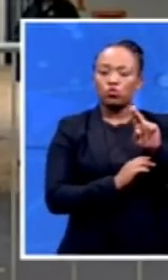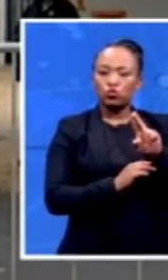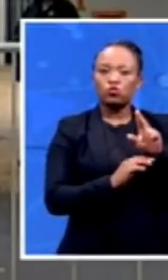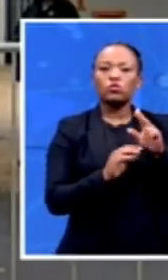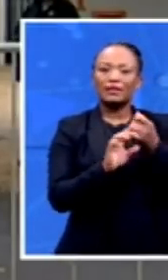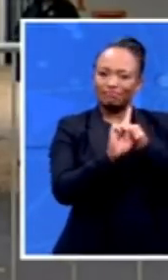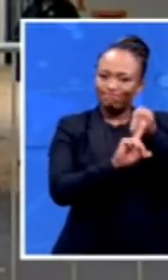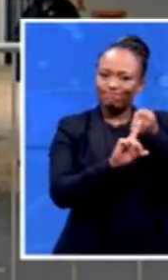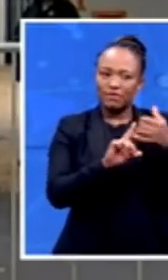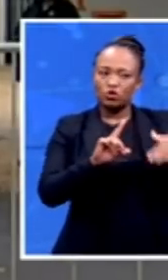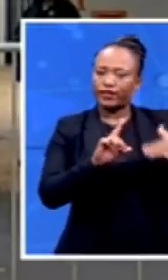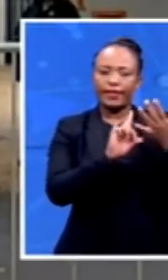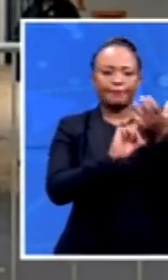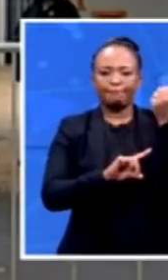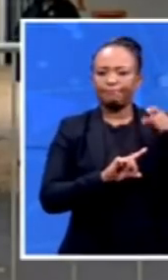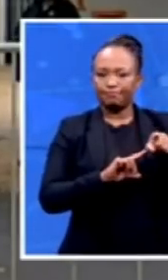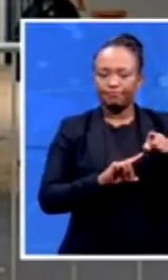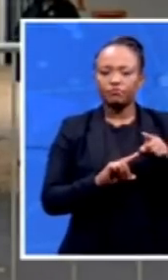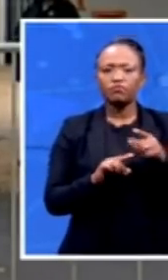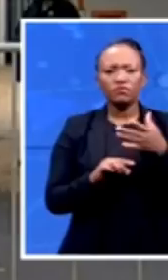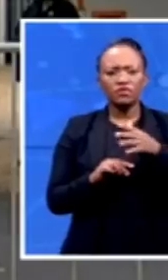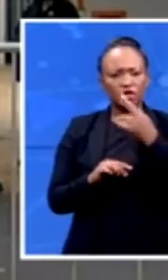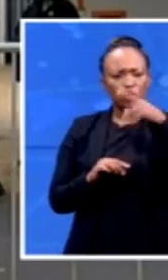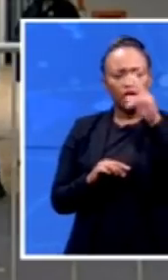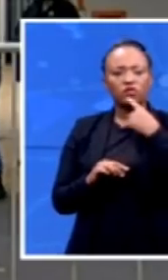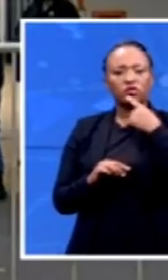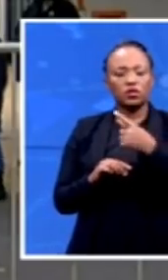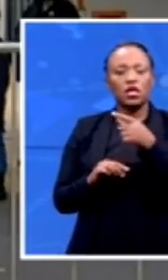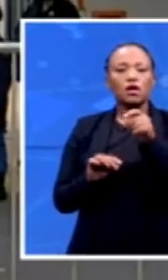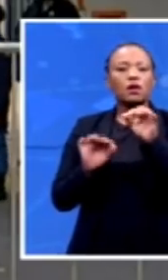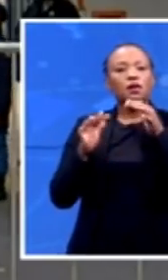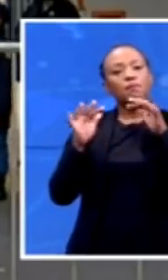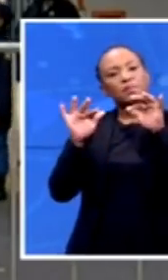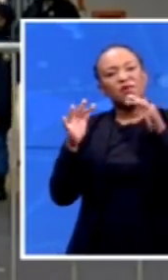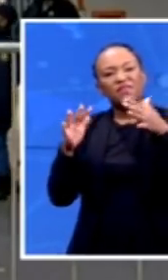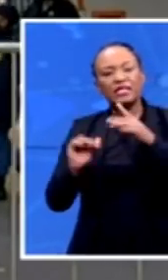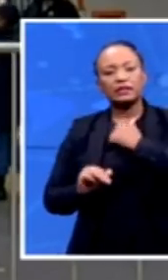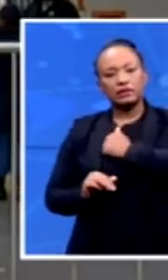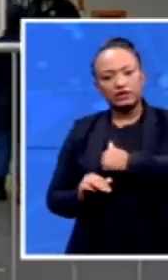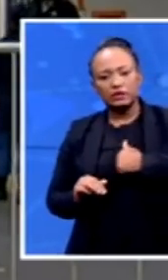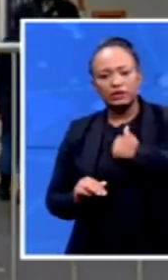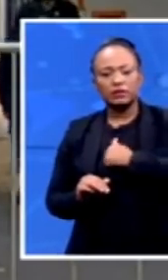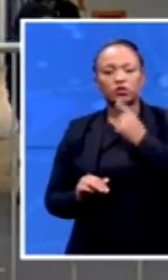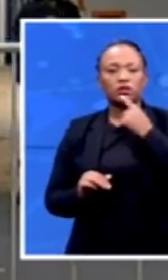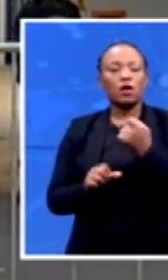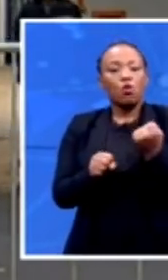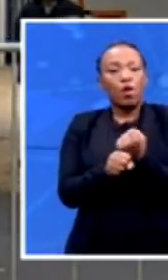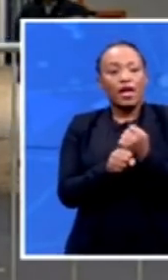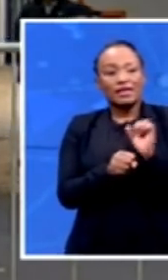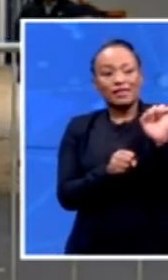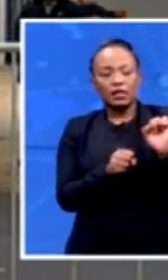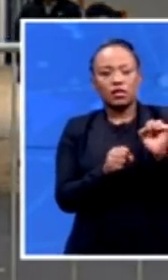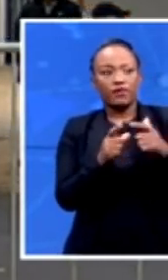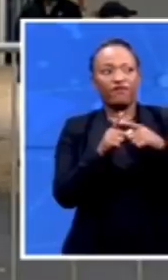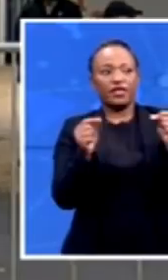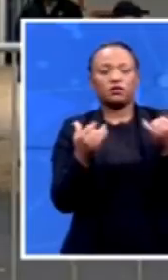said earlier, those condolences from people saying the hard work that he did is not done. And that's why we're going to see such a high-level